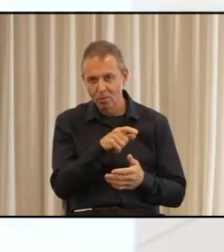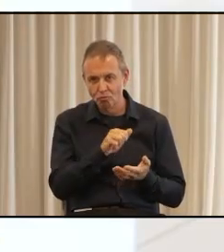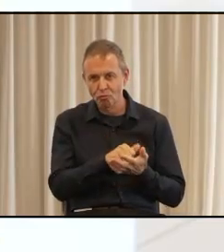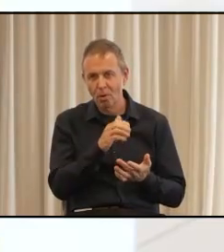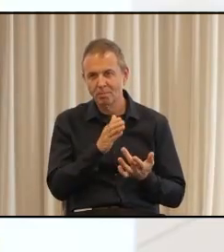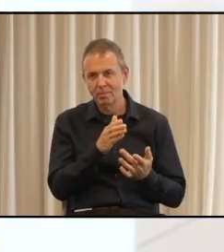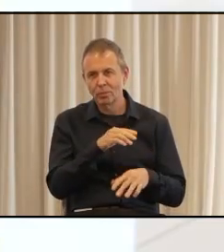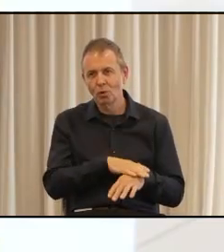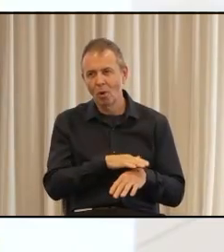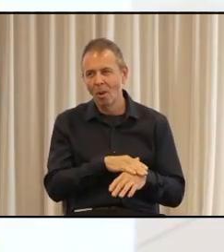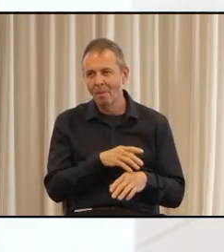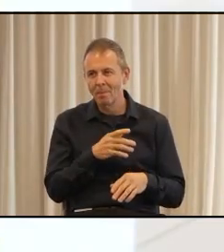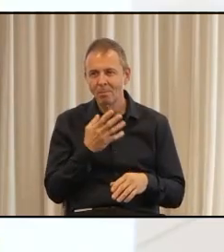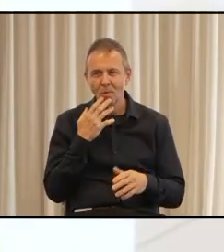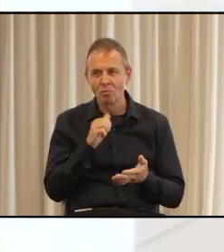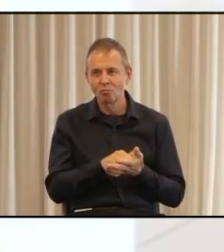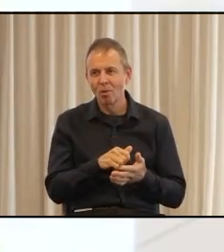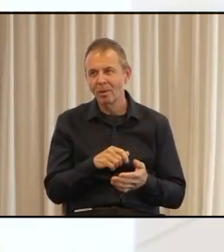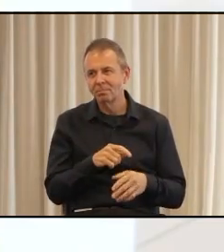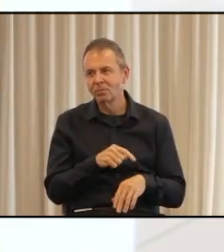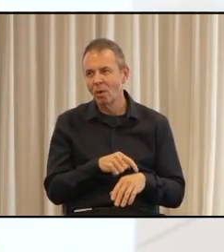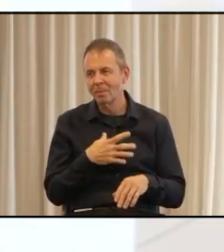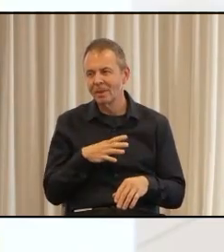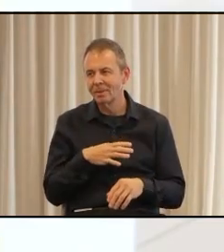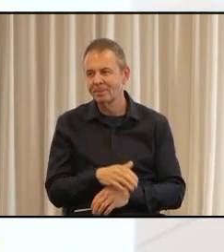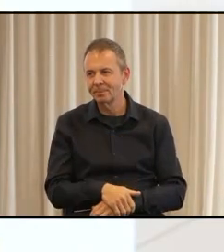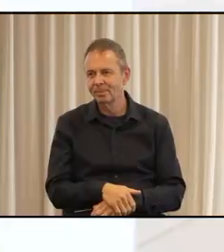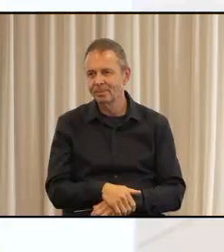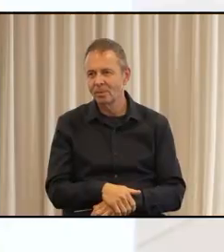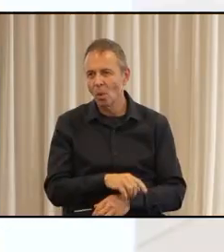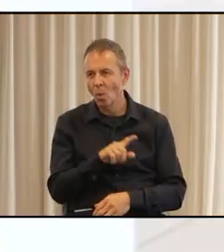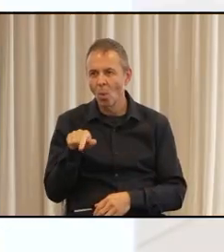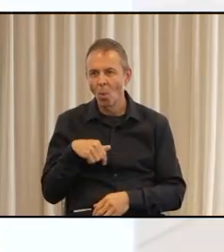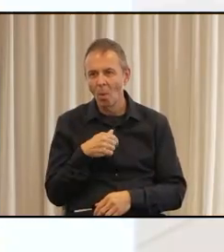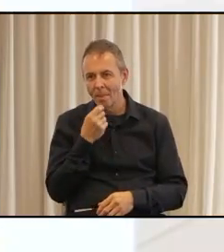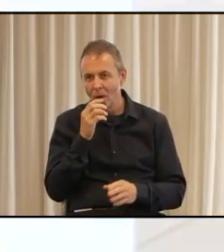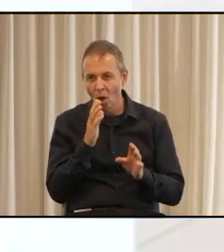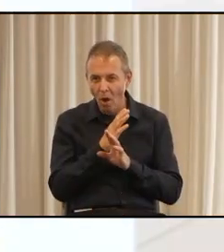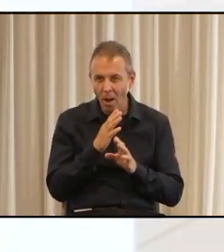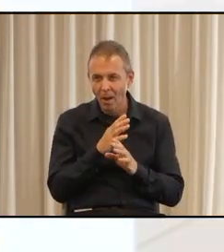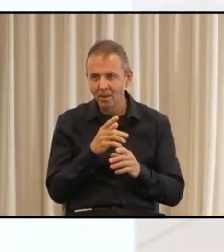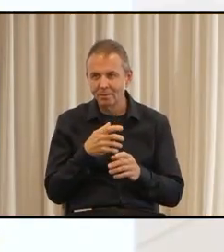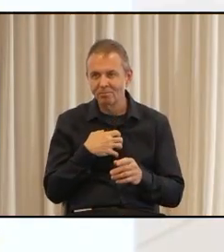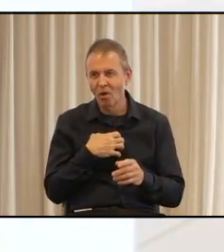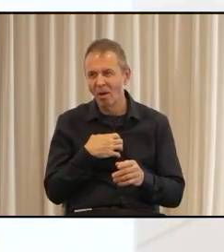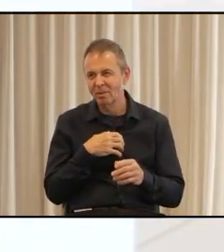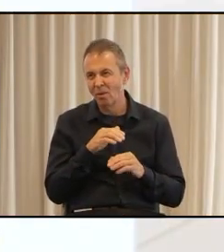right places. Whereas often we're all hiding in our houses, keeping ourselves safe, or so we think.